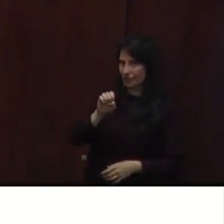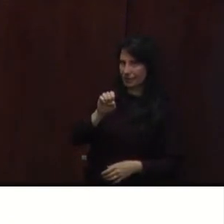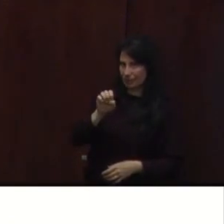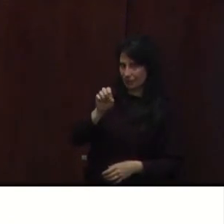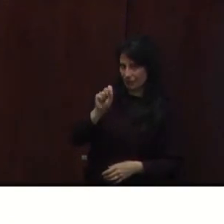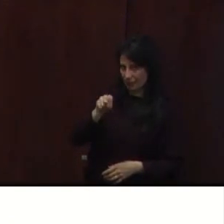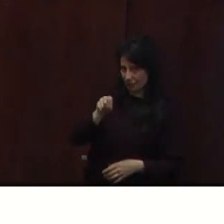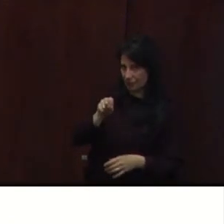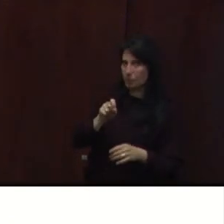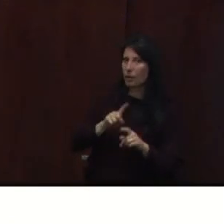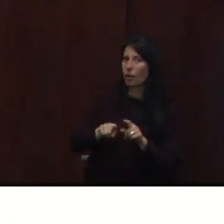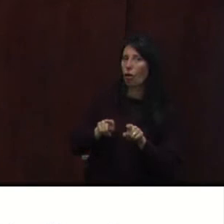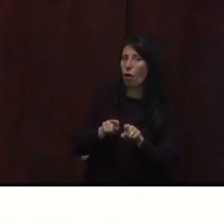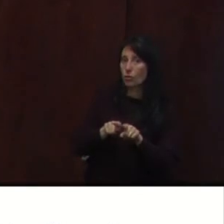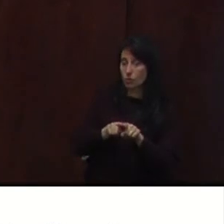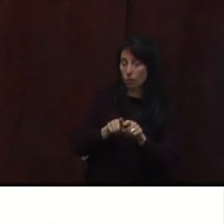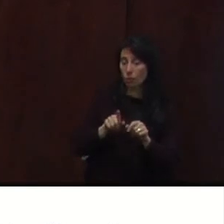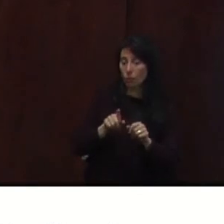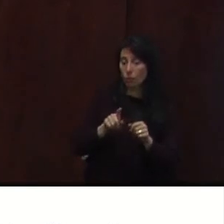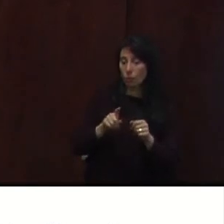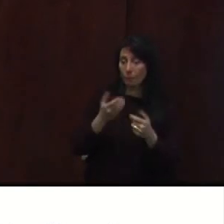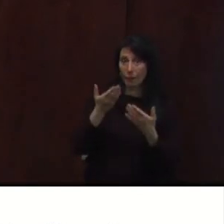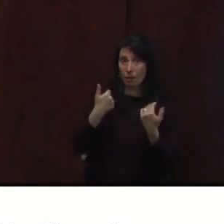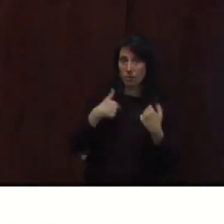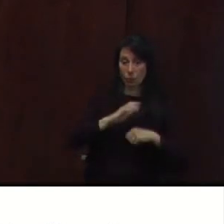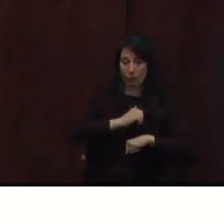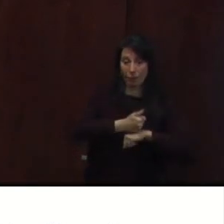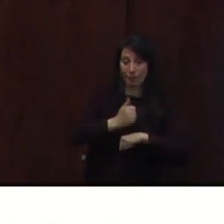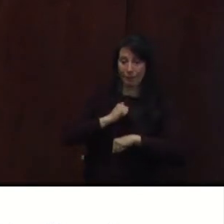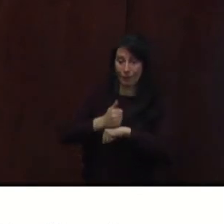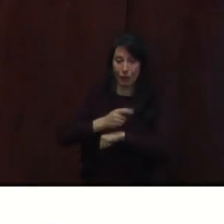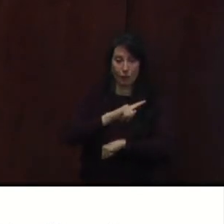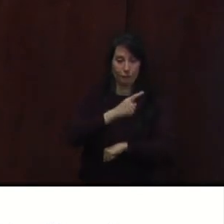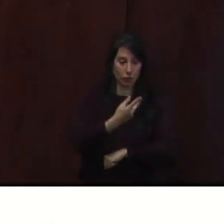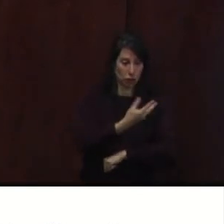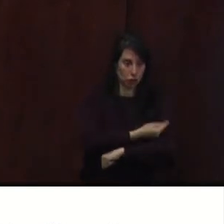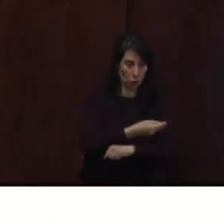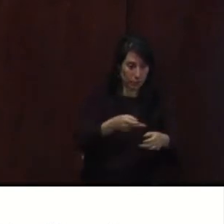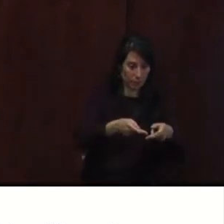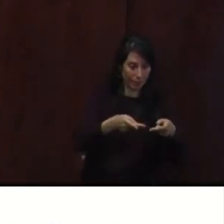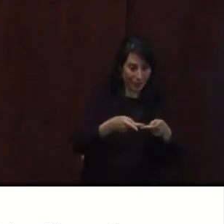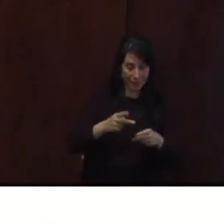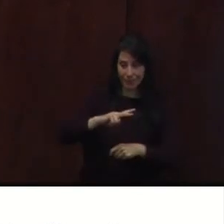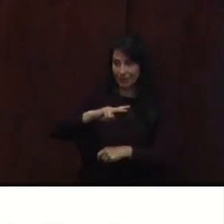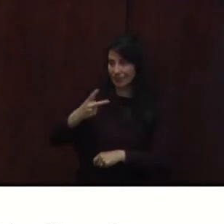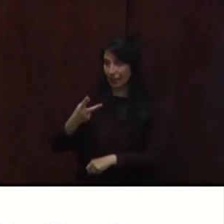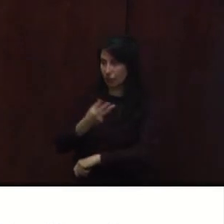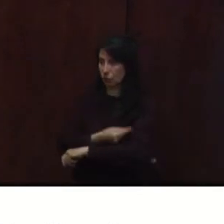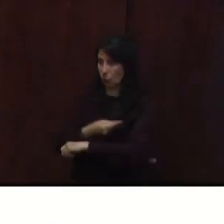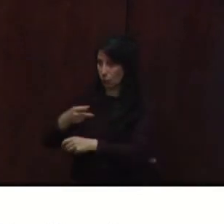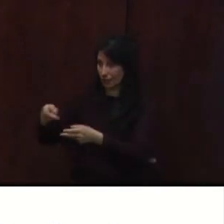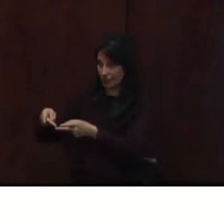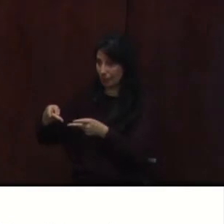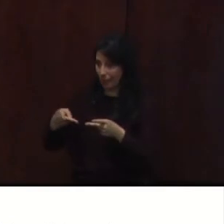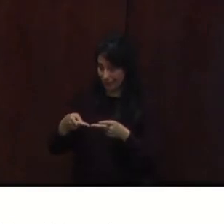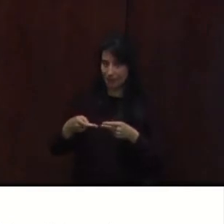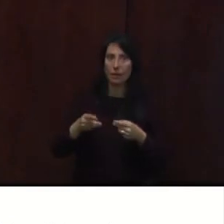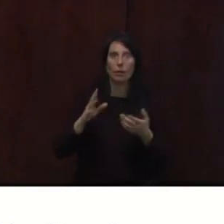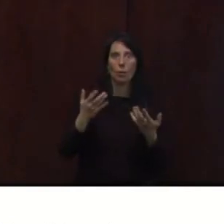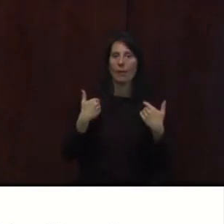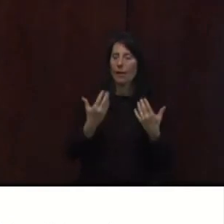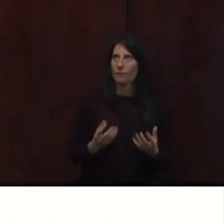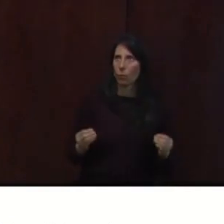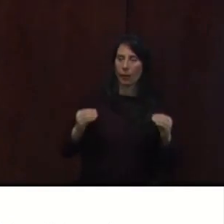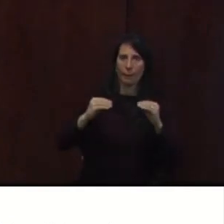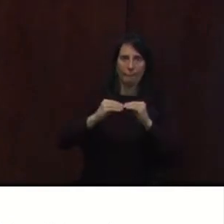us to increase that capacity and footprint at AB Tech, and then work up to increasing that footprint at our drive-through sites, which